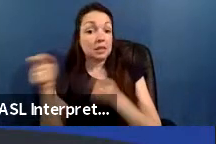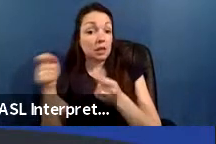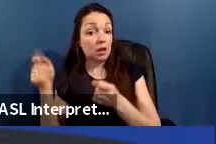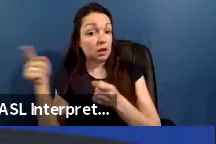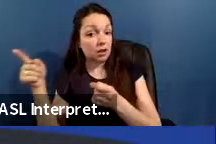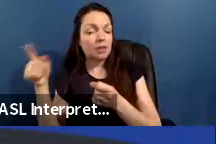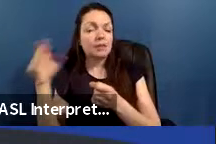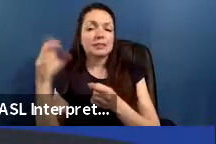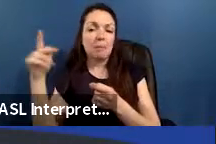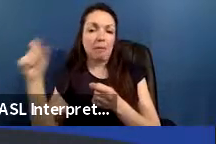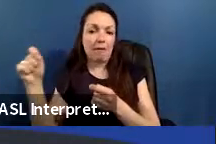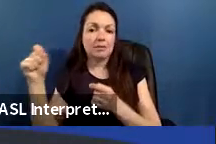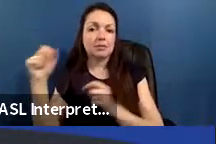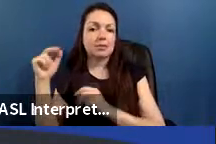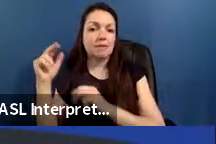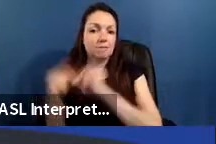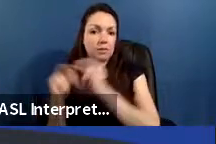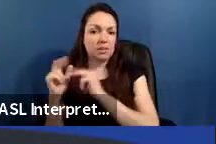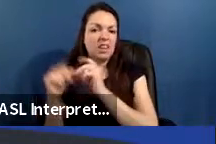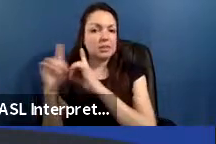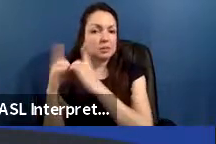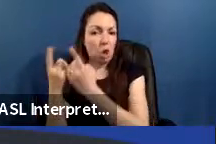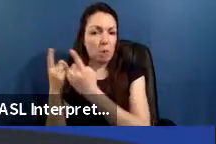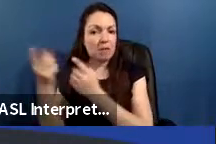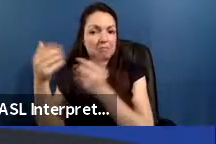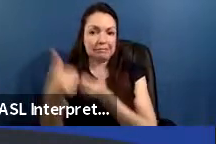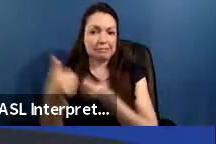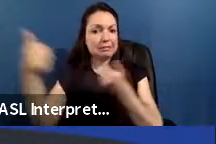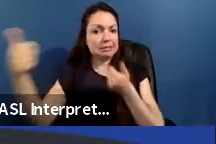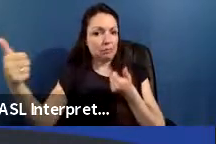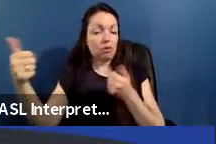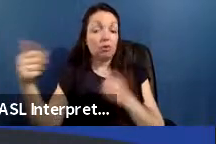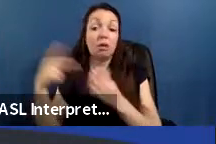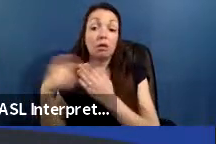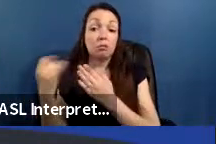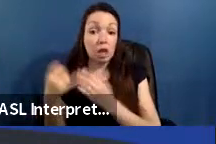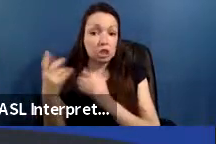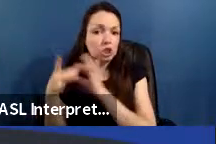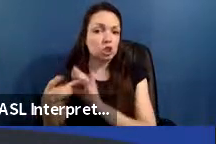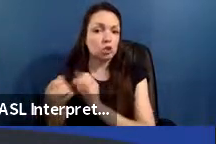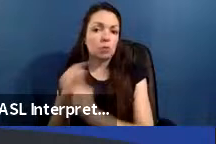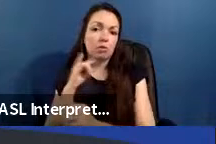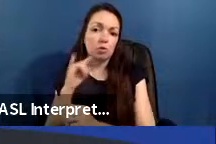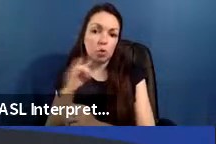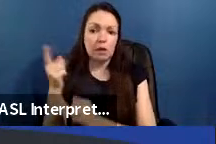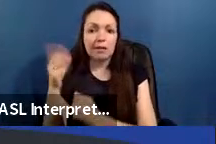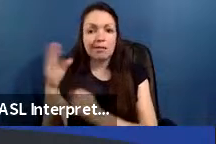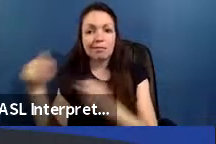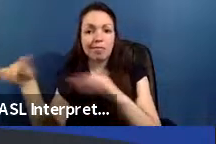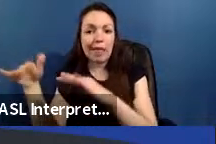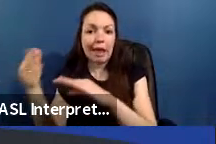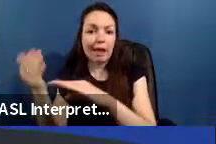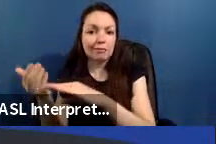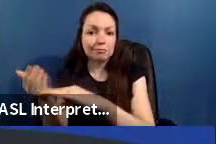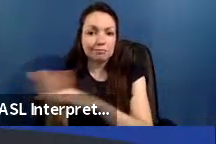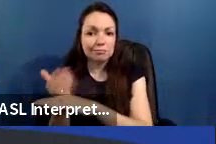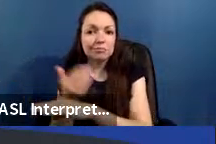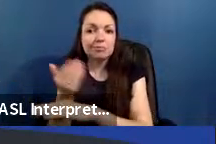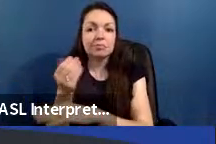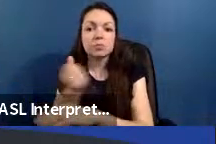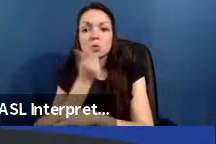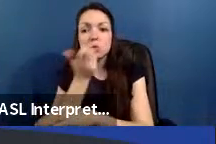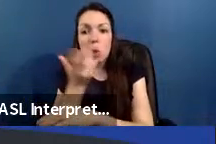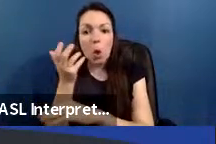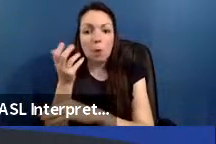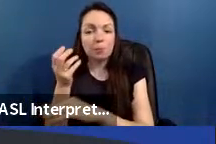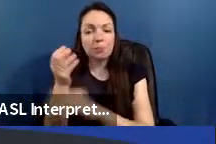is separate from the Capital Department. And the projects include custodial, landscaping, snow removal, and basic facility